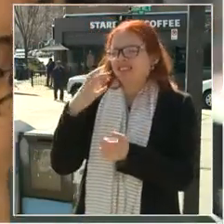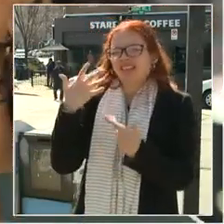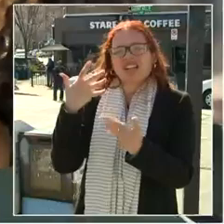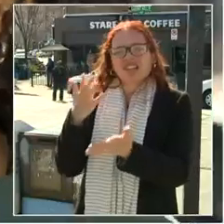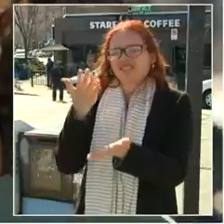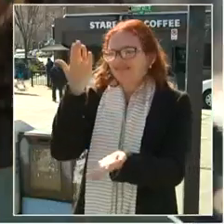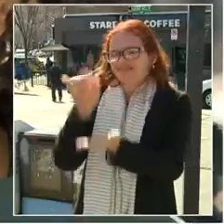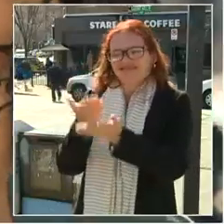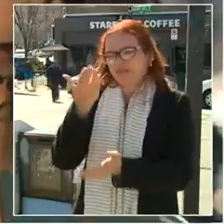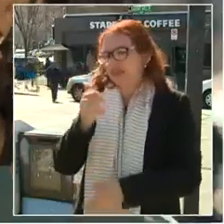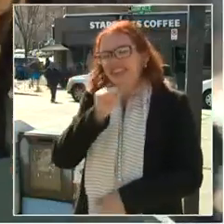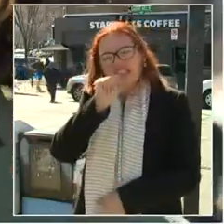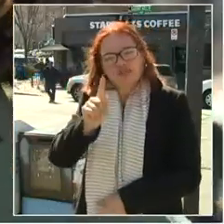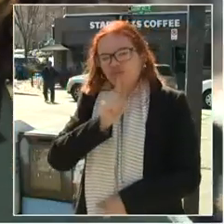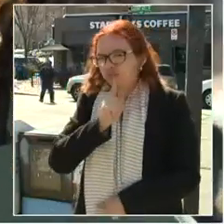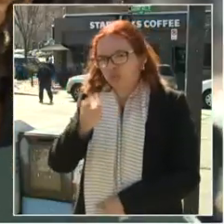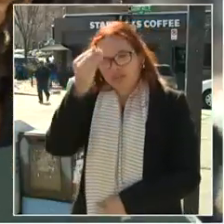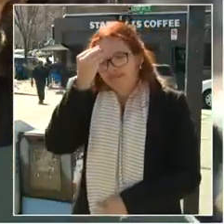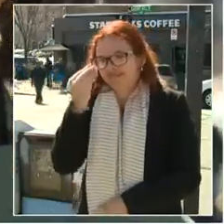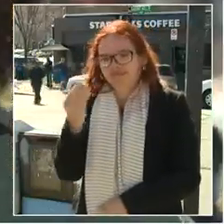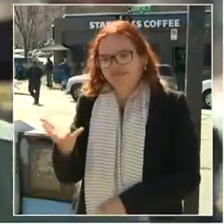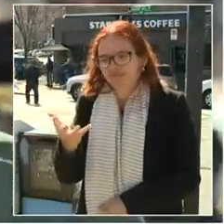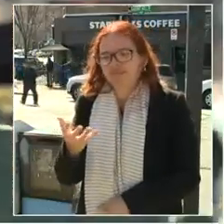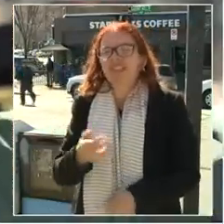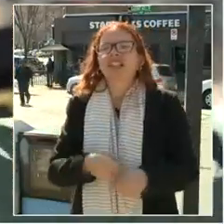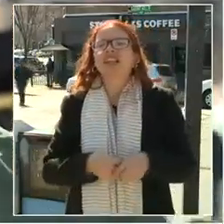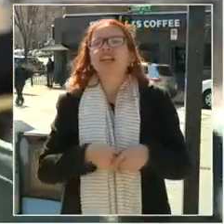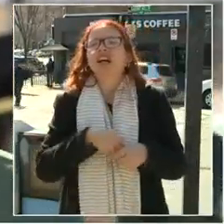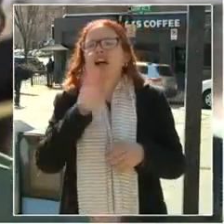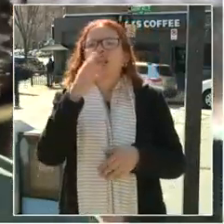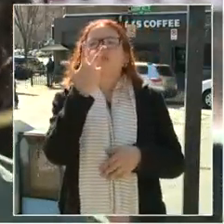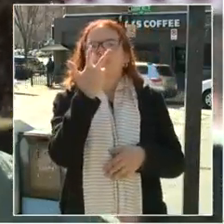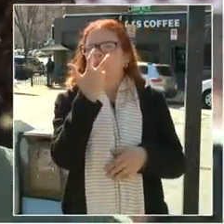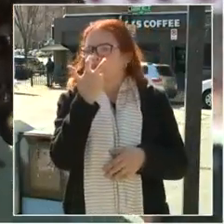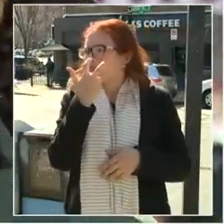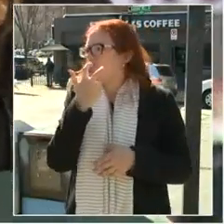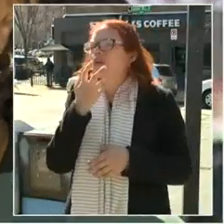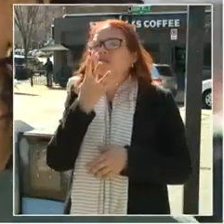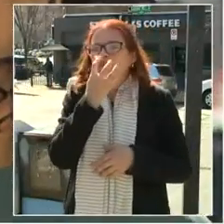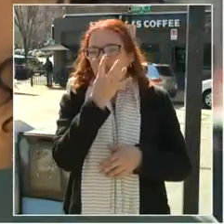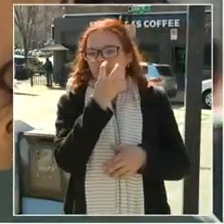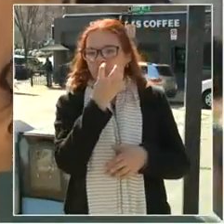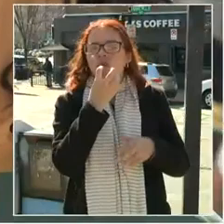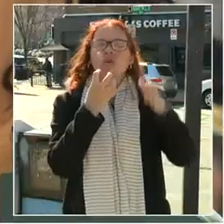Okay, 1, 2, 3. Please. 4. The mayor.